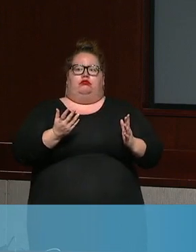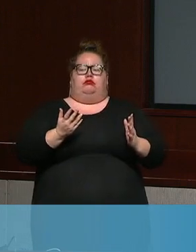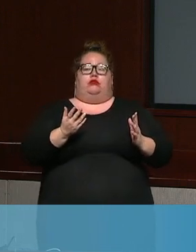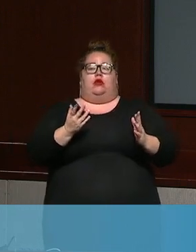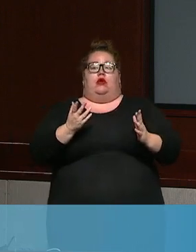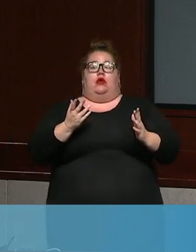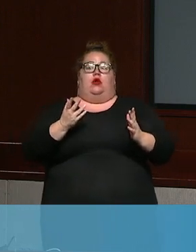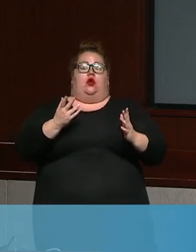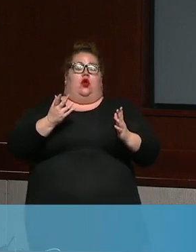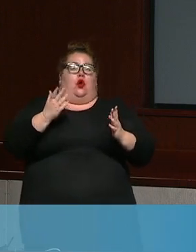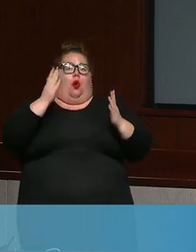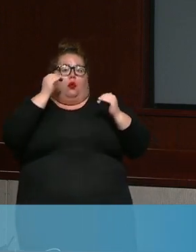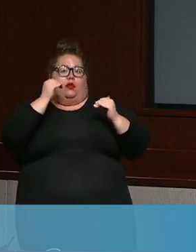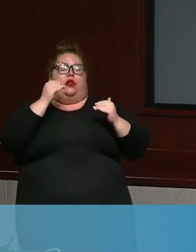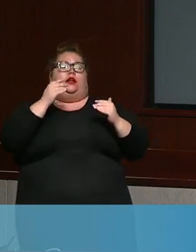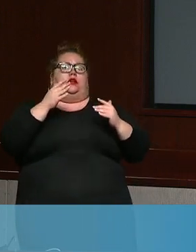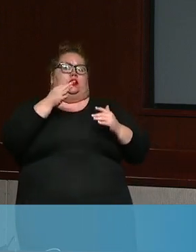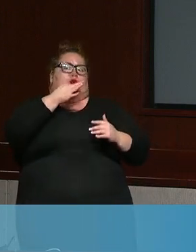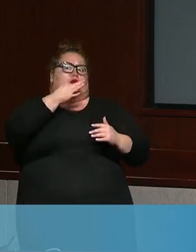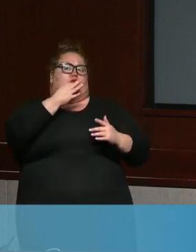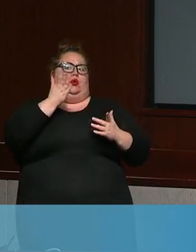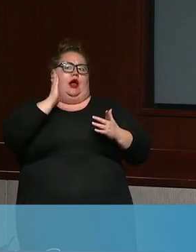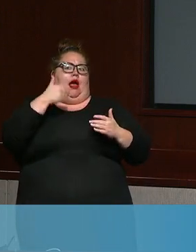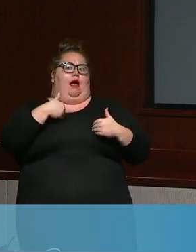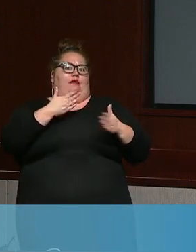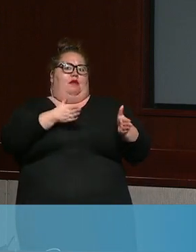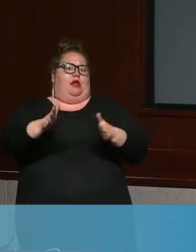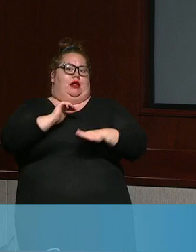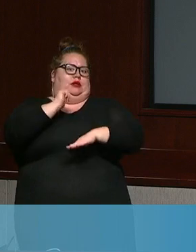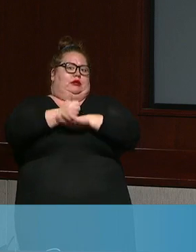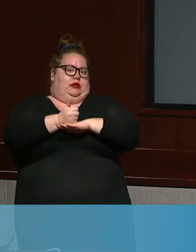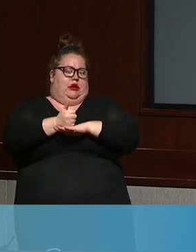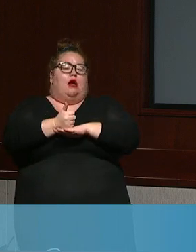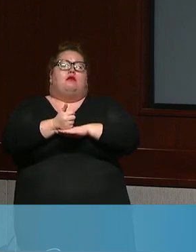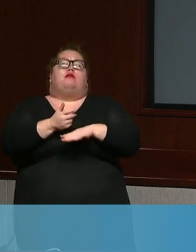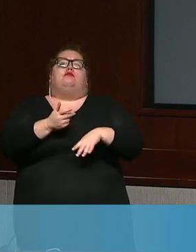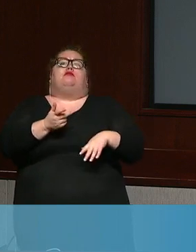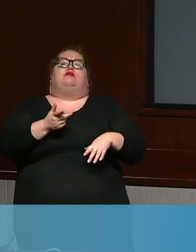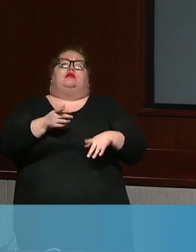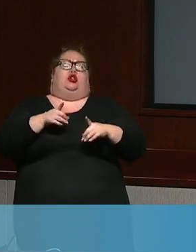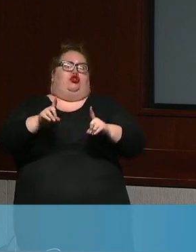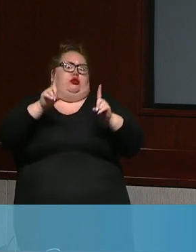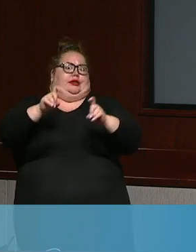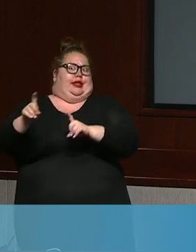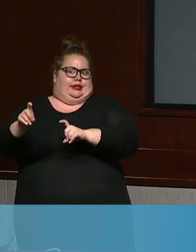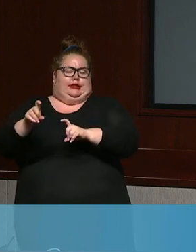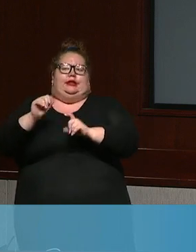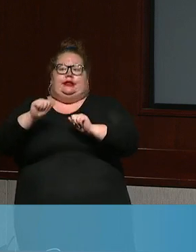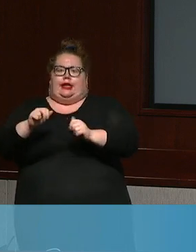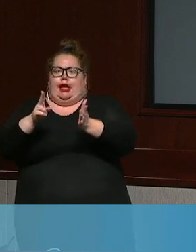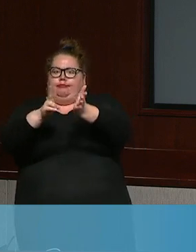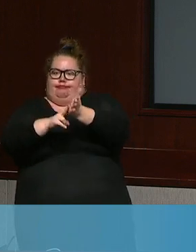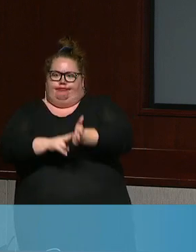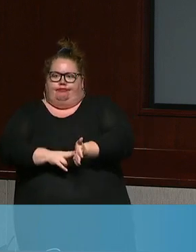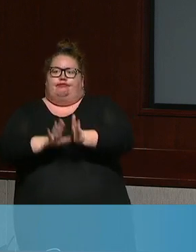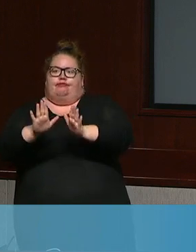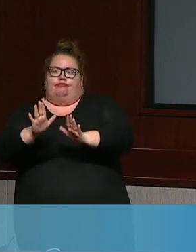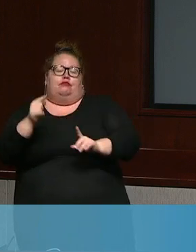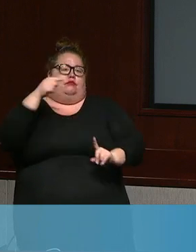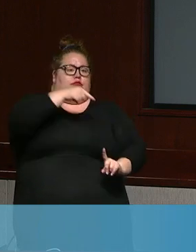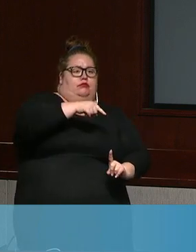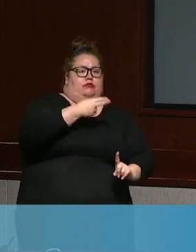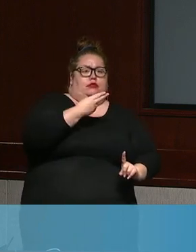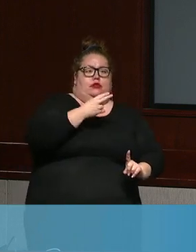prospectively to reach out and do follow-back calls on their own with their staff, with